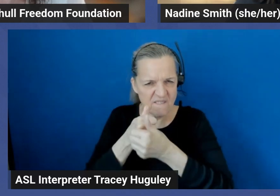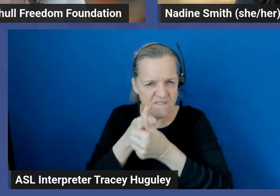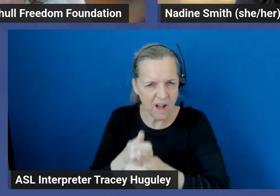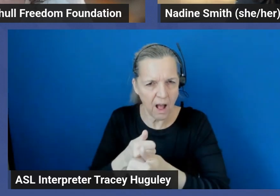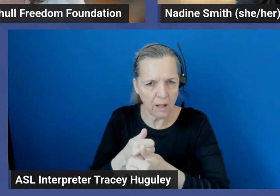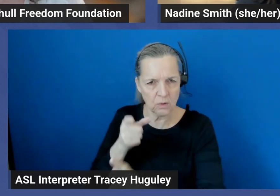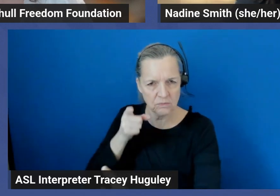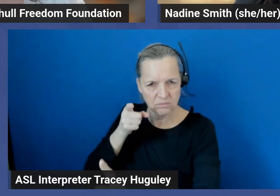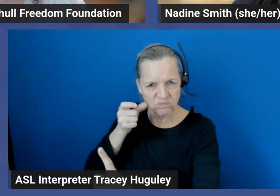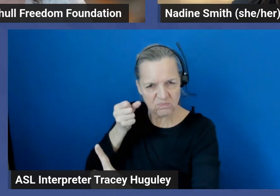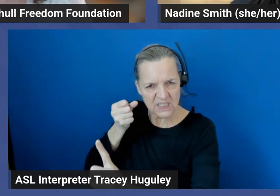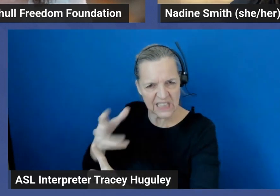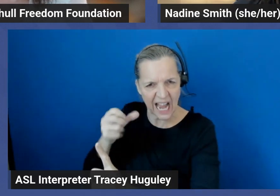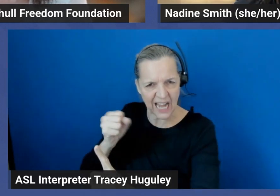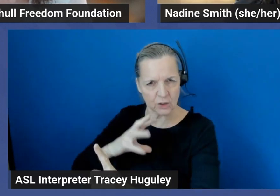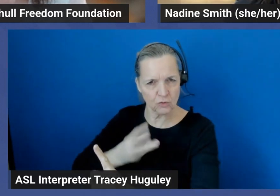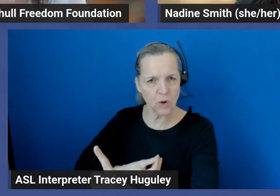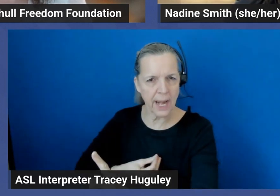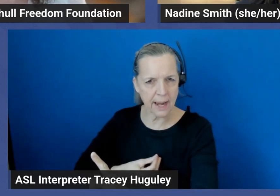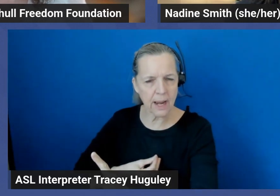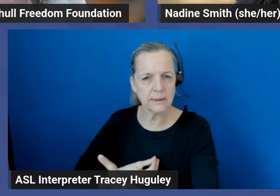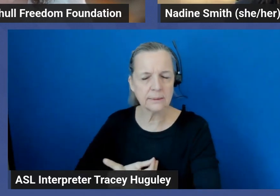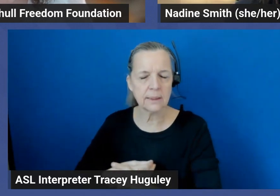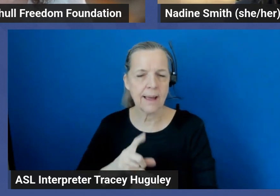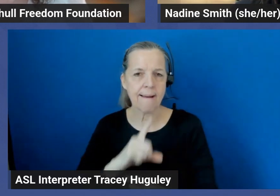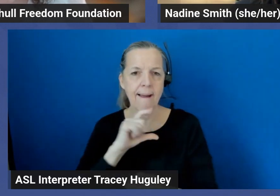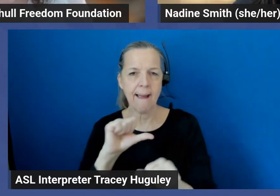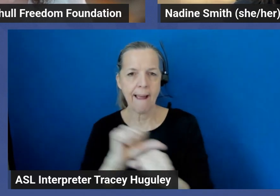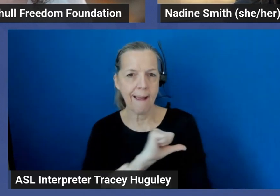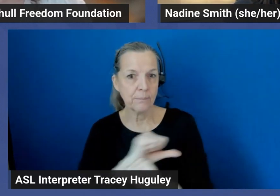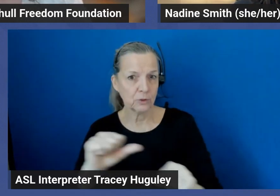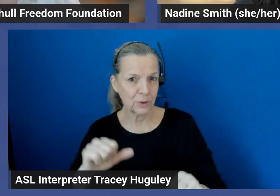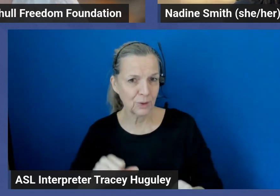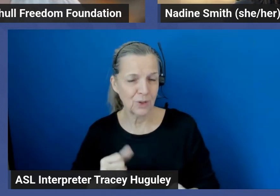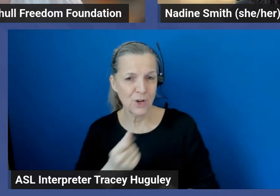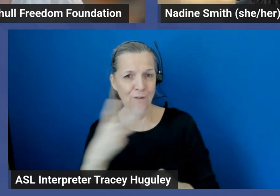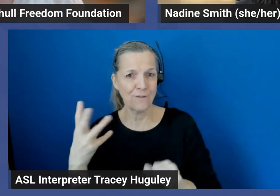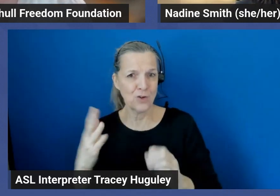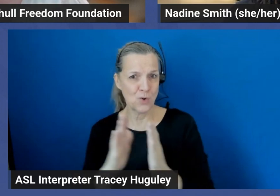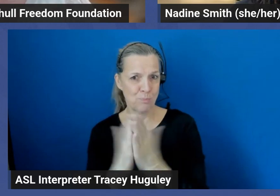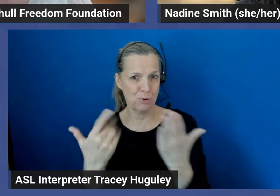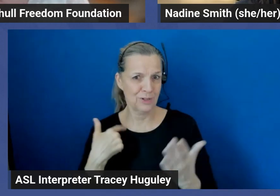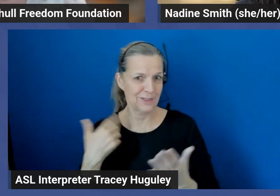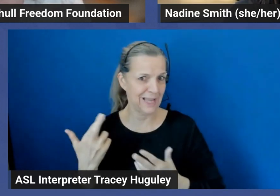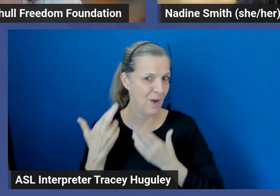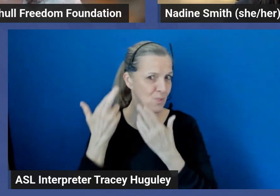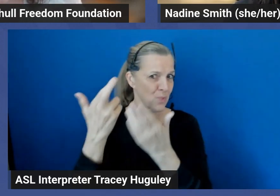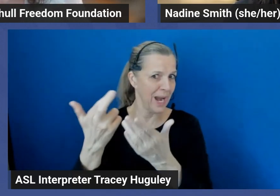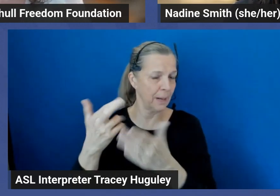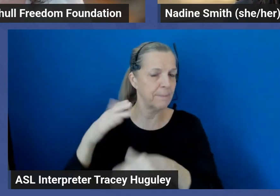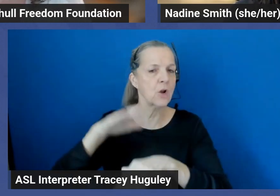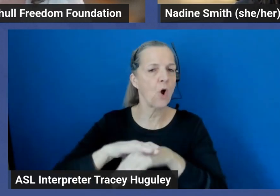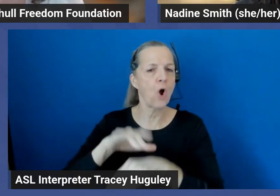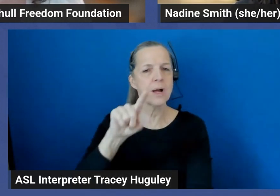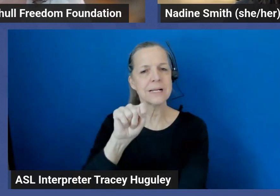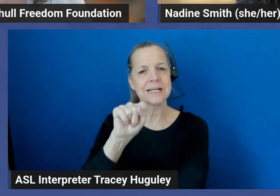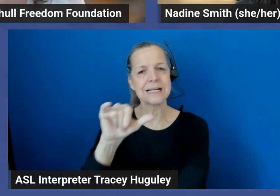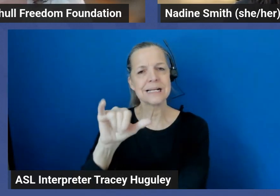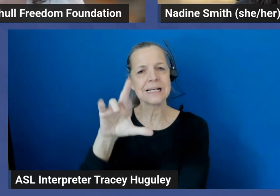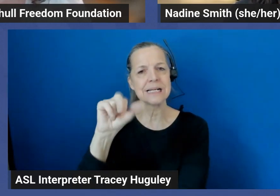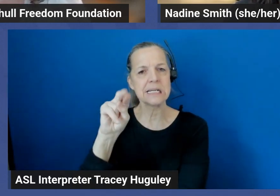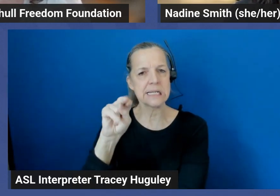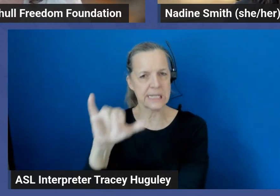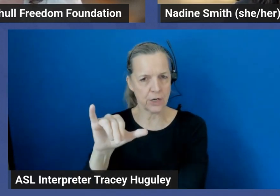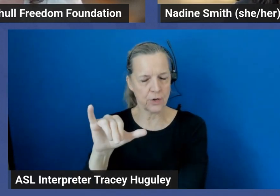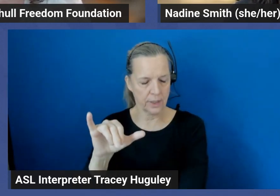Oh, absolutely. Absolutely. And I think there's a few books that I would recommend on tyranny by